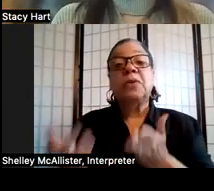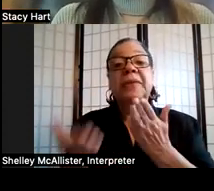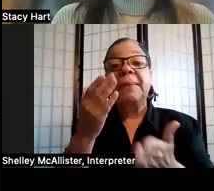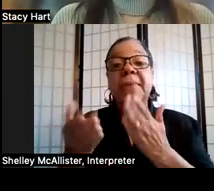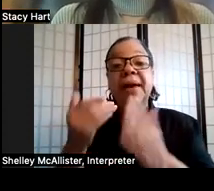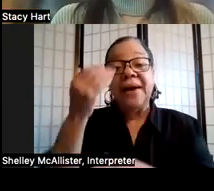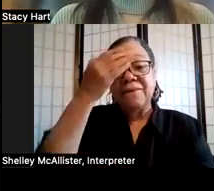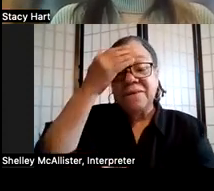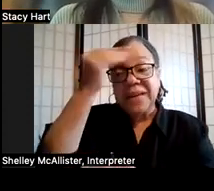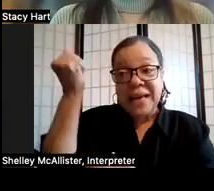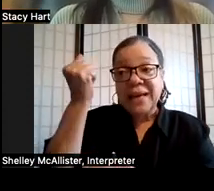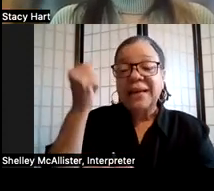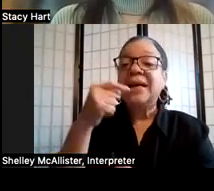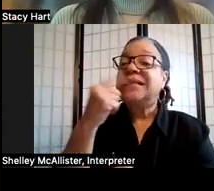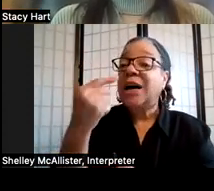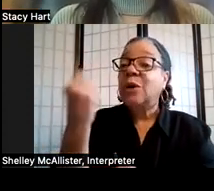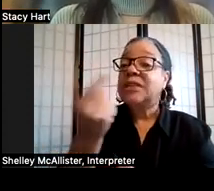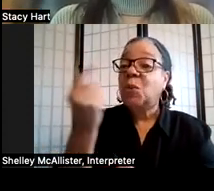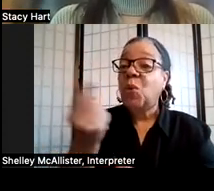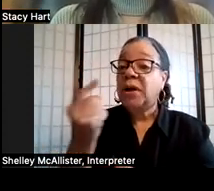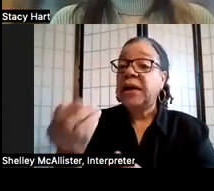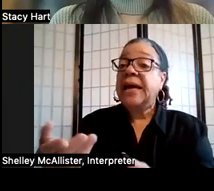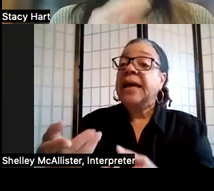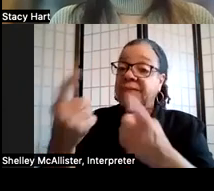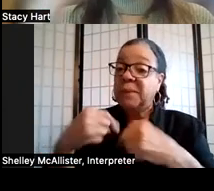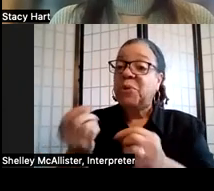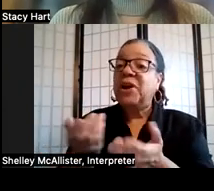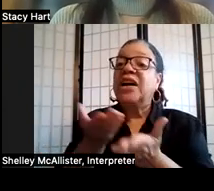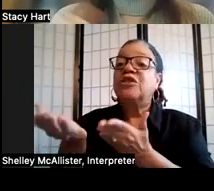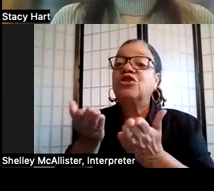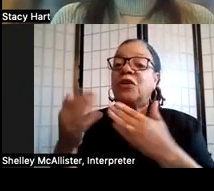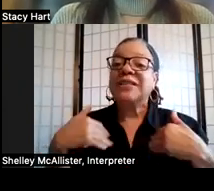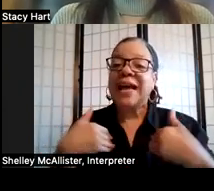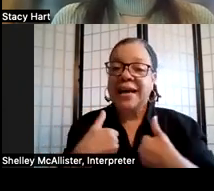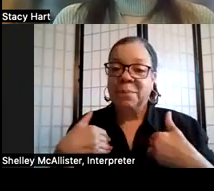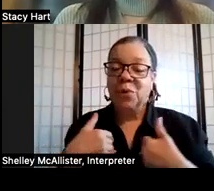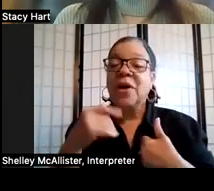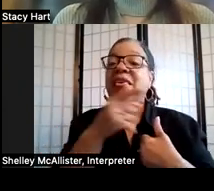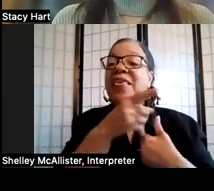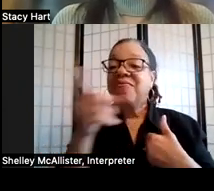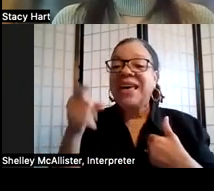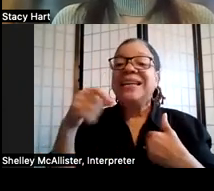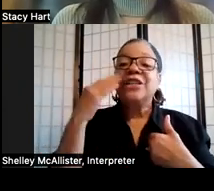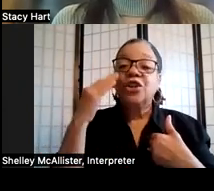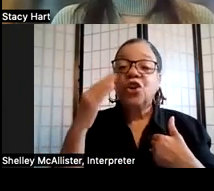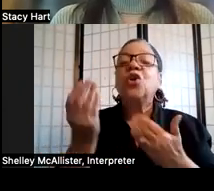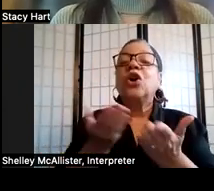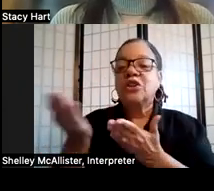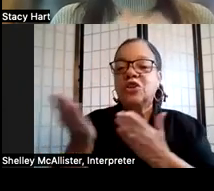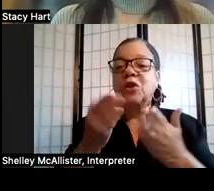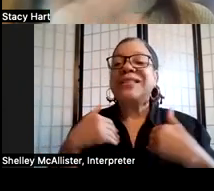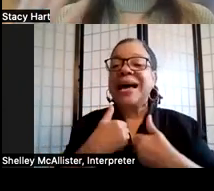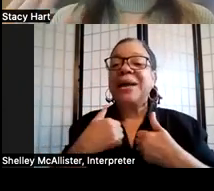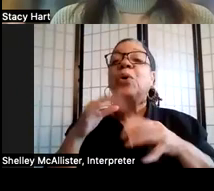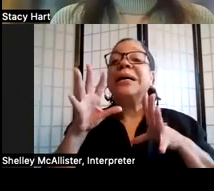someone at the front door if they bring a service animal. And so they need to know that a service animal is allowed.